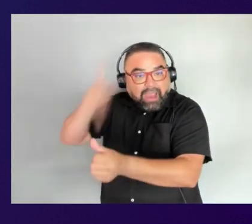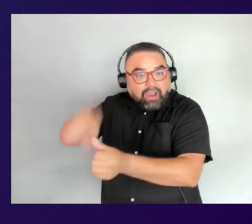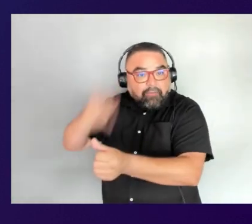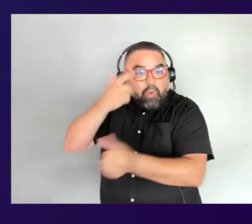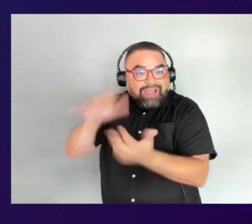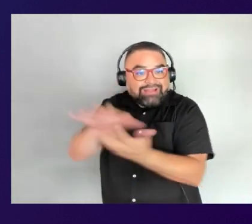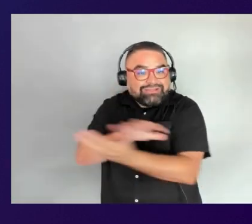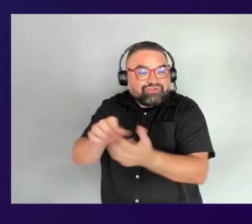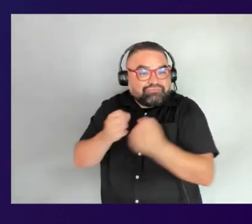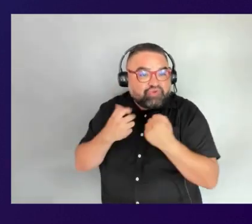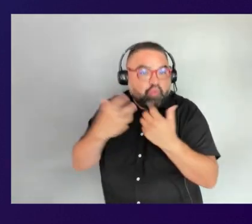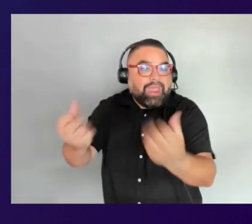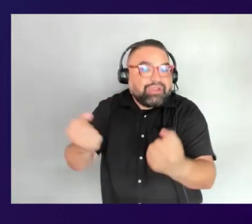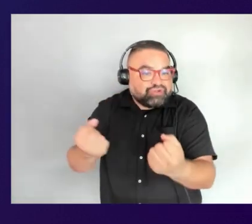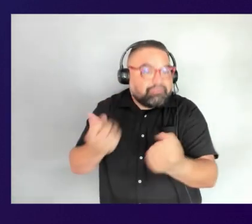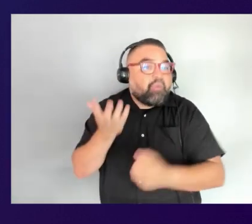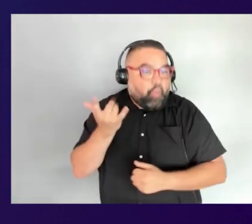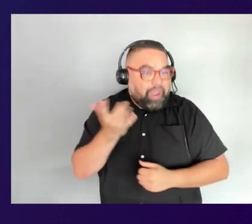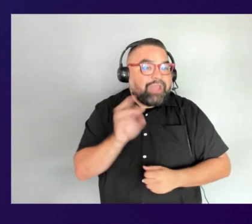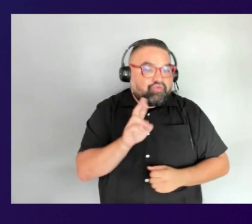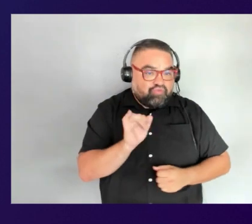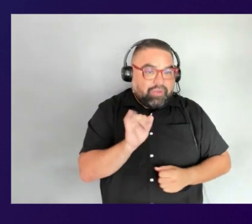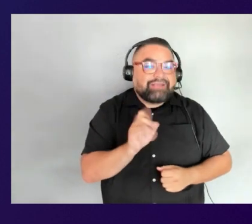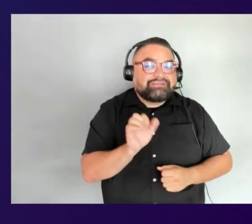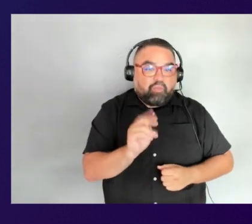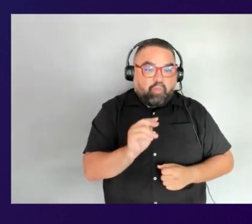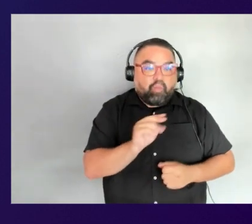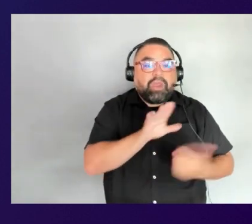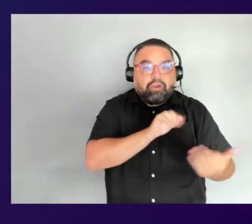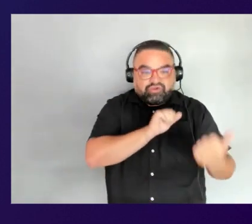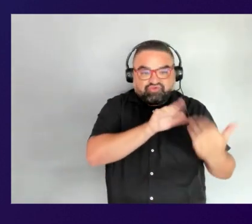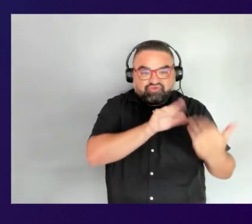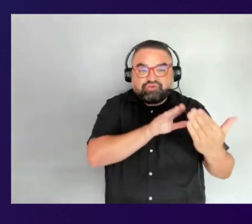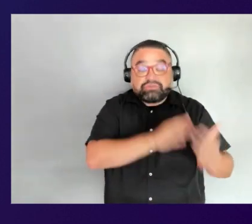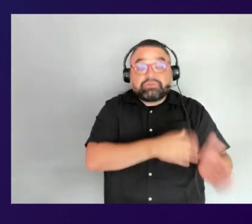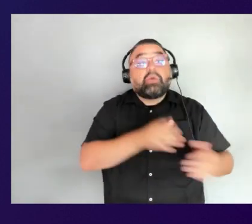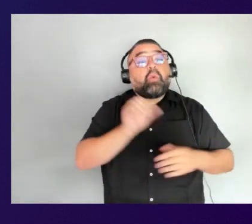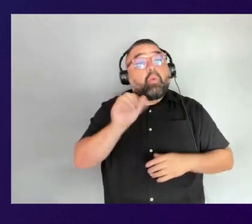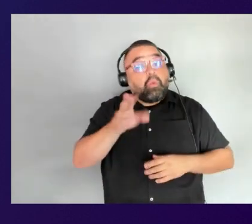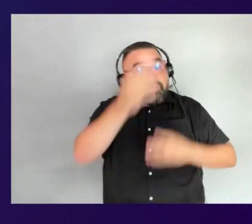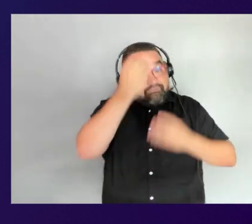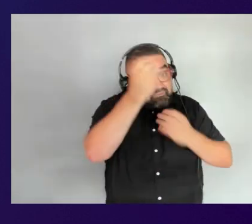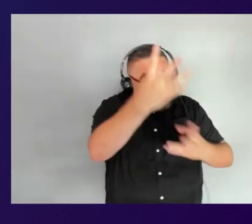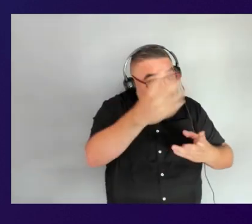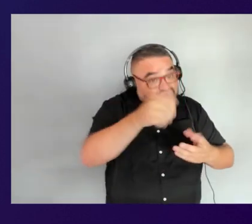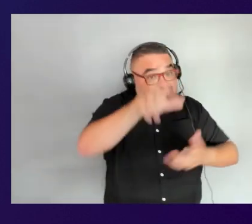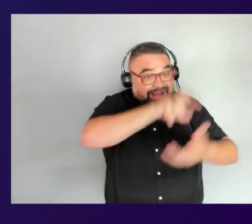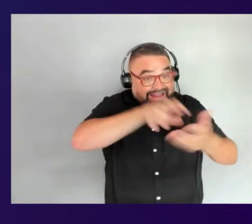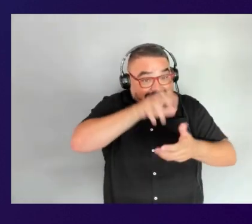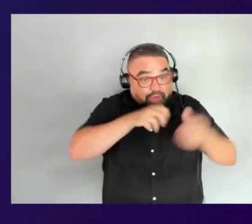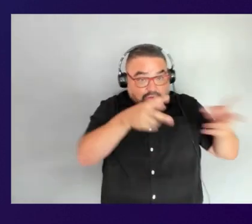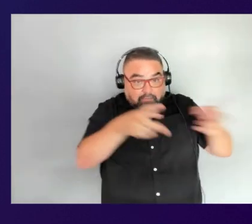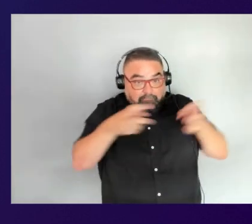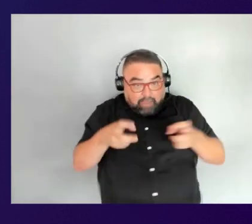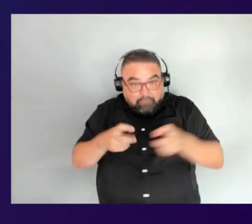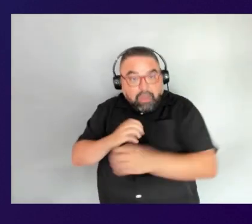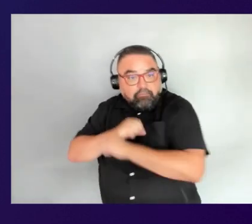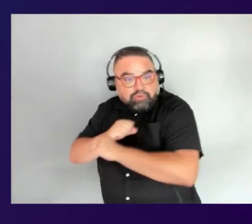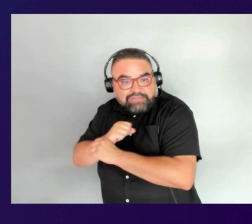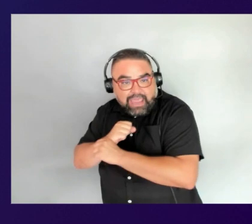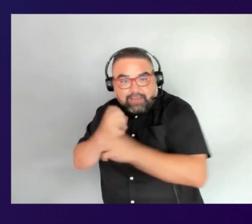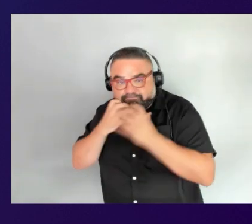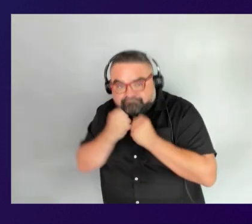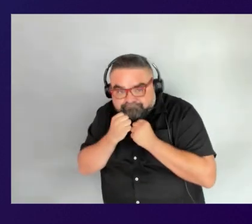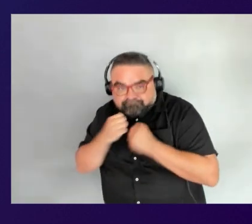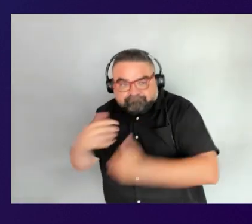part of your ransomware strategy, or it could be taking data within the cloud and being able to protect it. Maybe it's a database and you just need to be able to point a